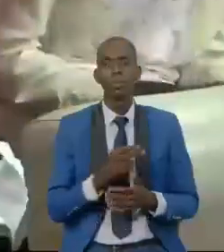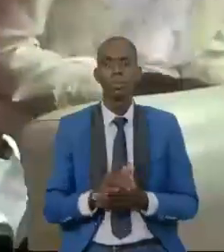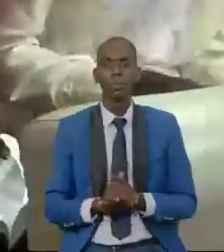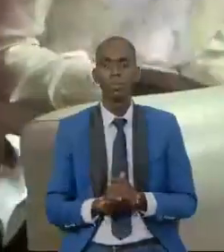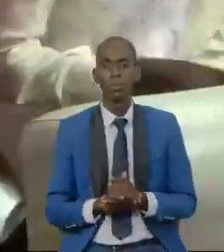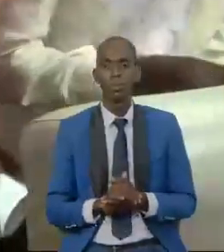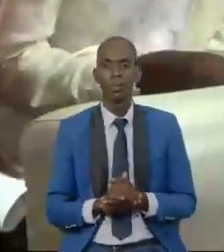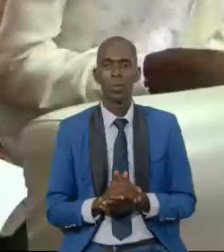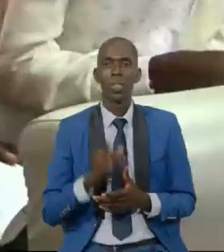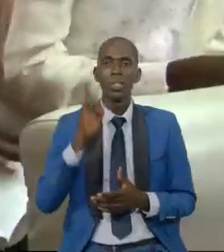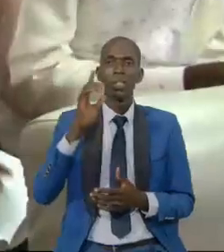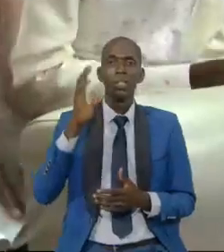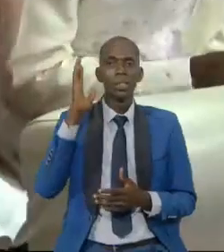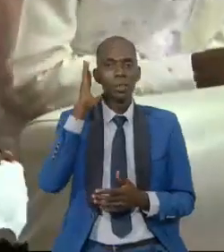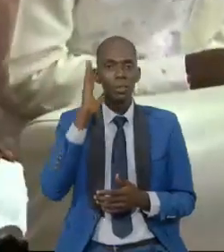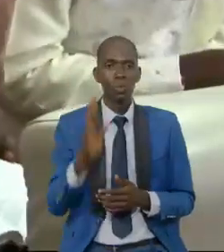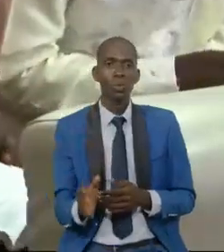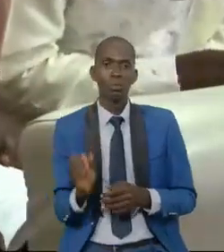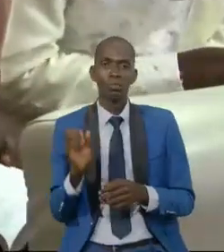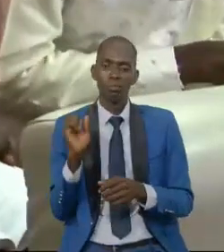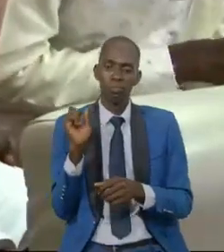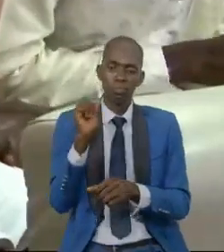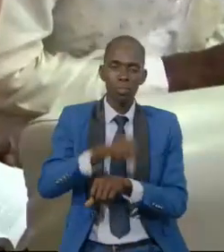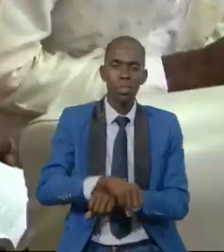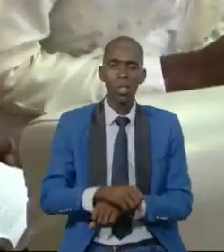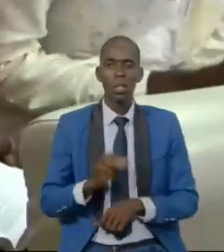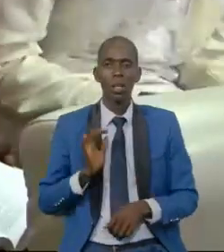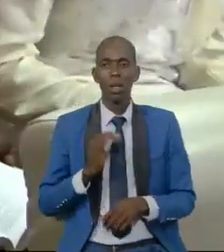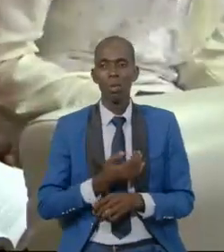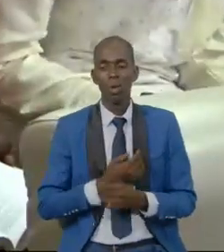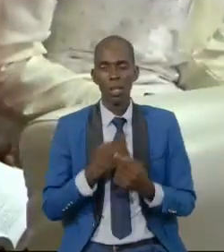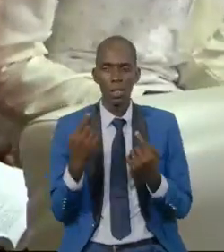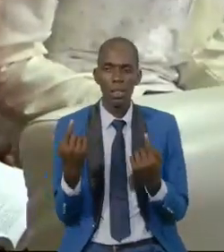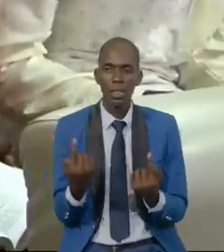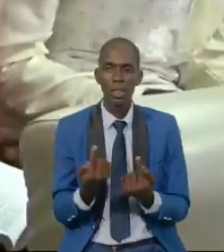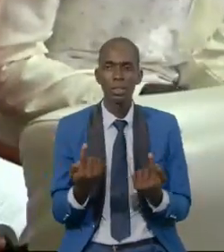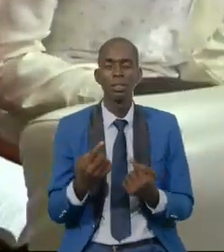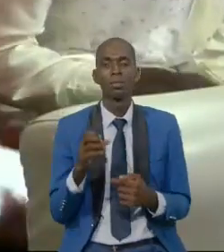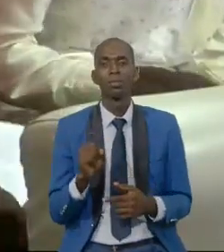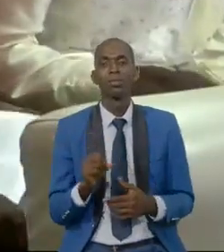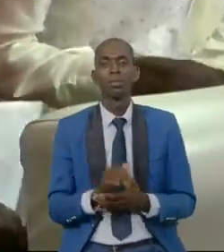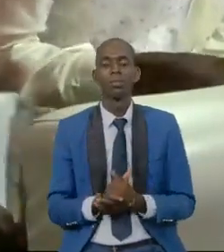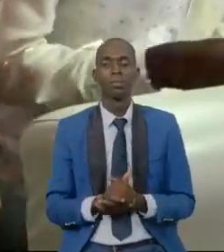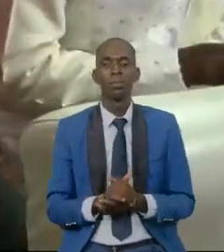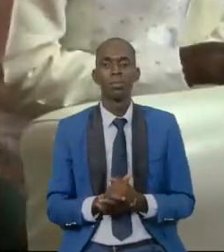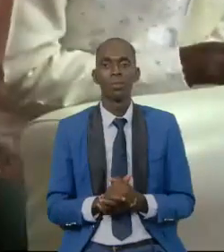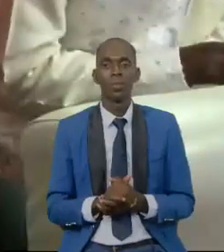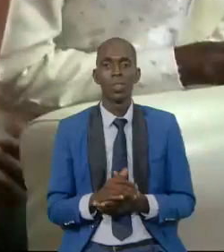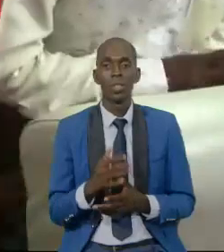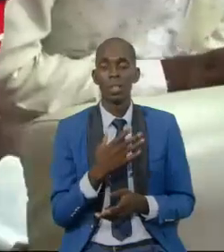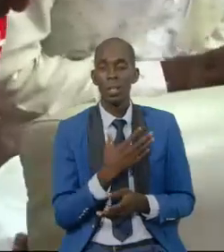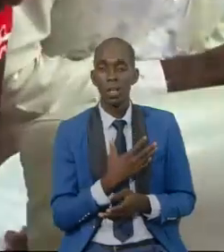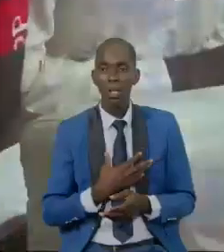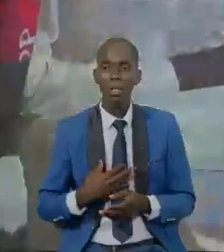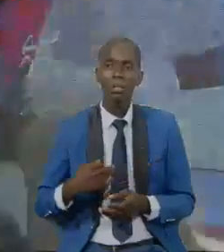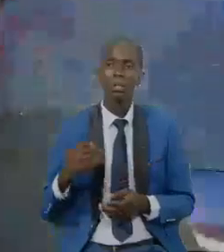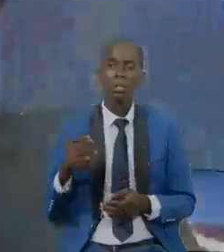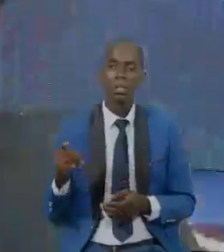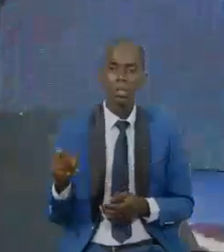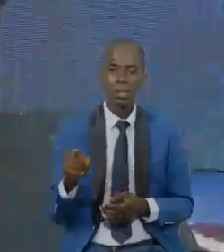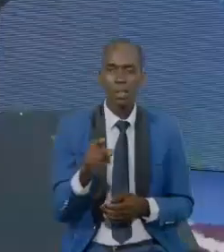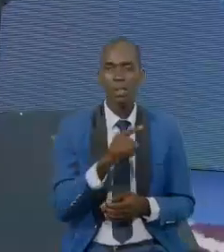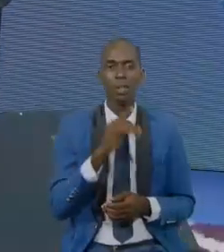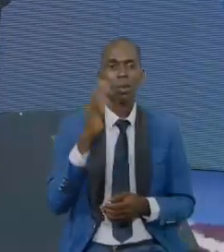He will subdue our iniquities, and thou wilt cast all